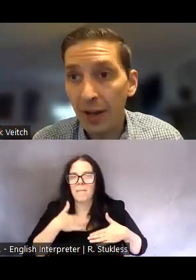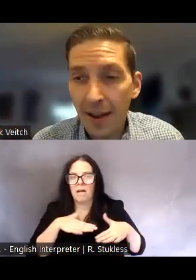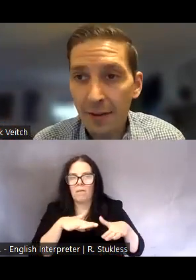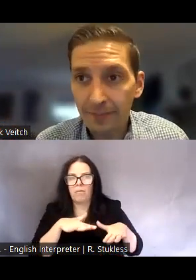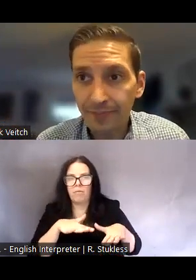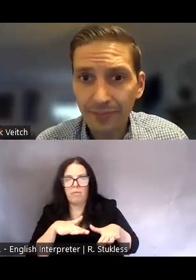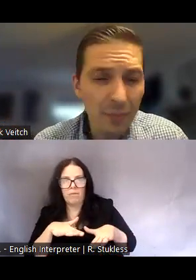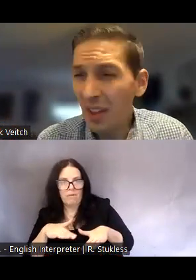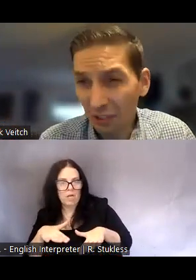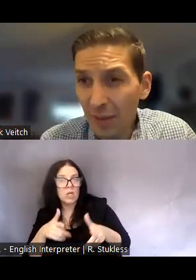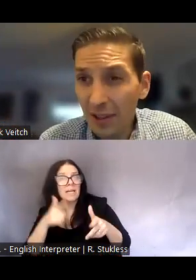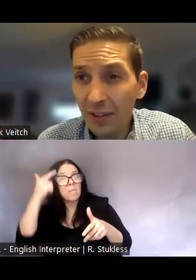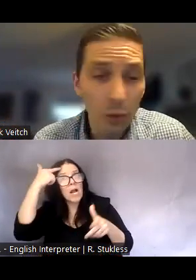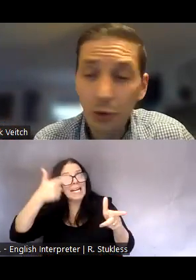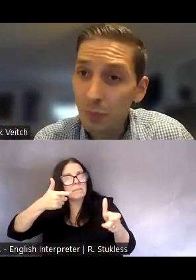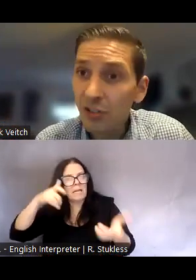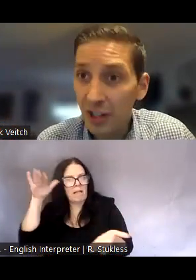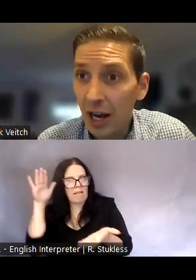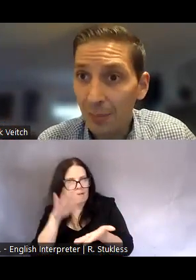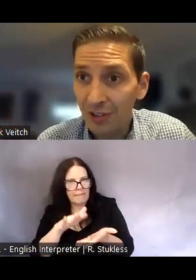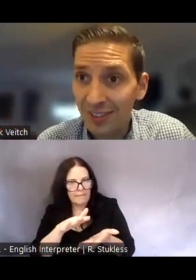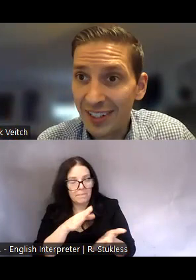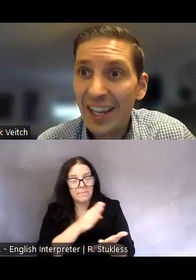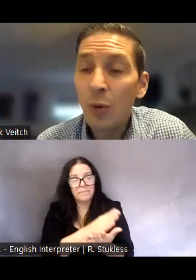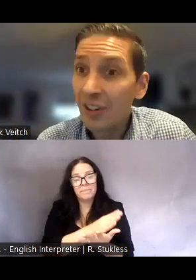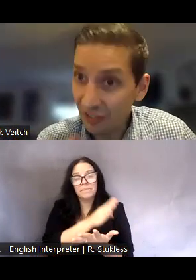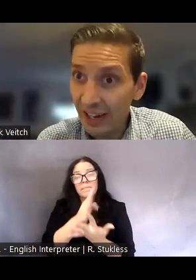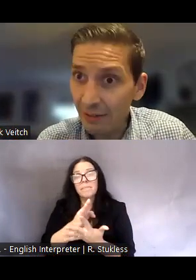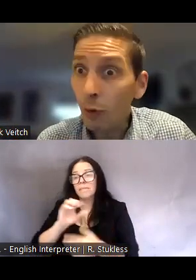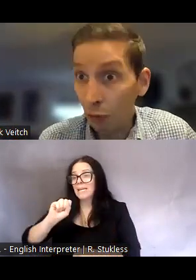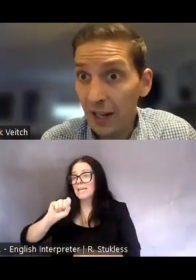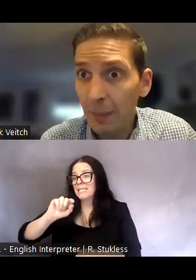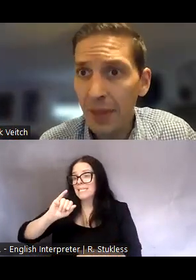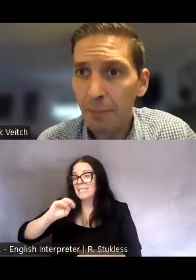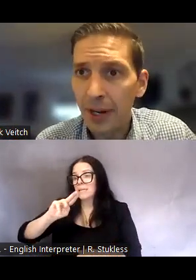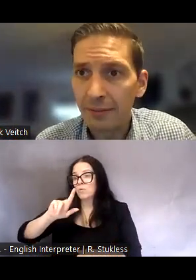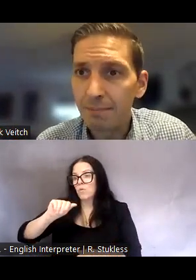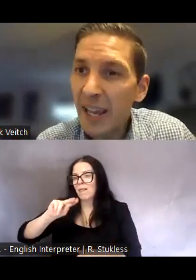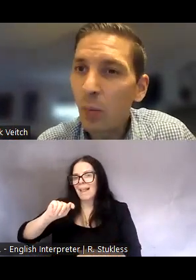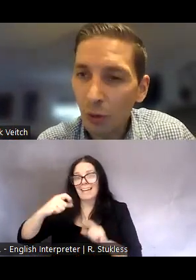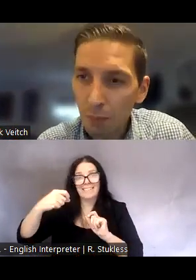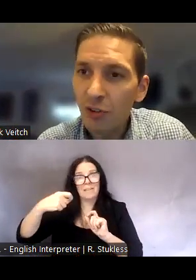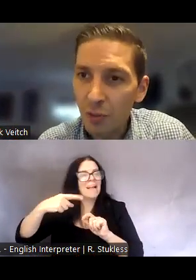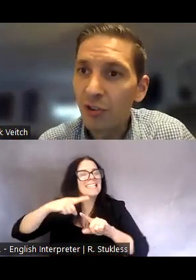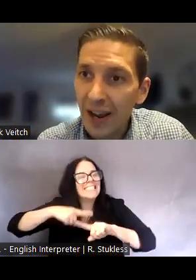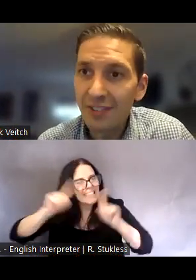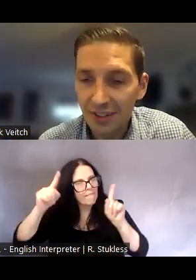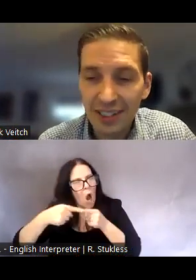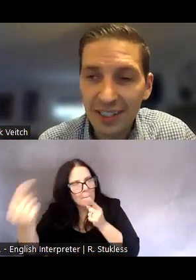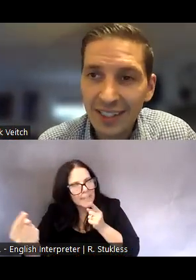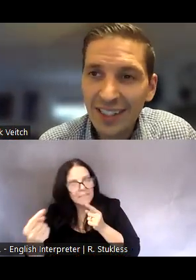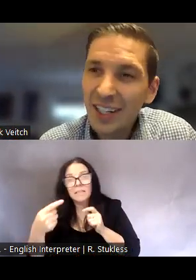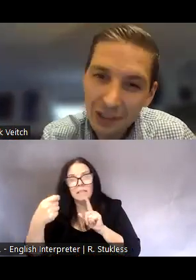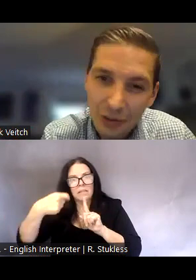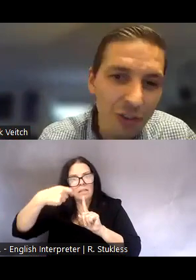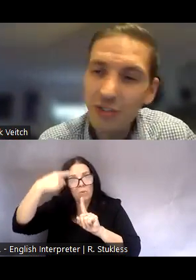speed of that brain down. Stimulant will do much the opposite. It will excite or speed up that brain, make it work much, much